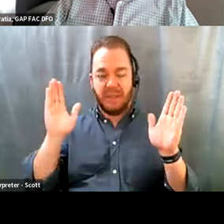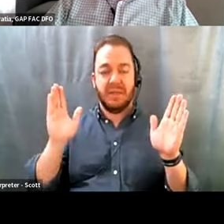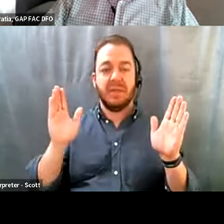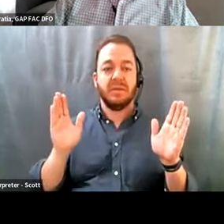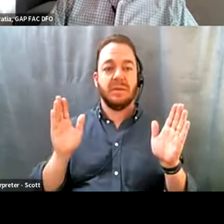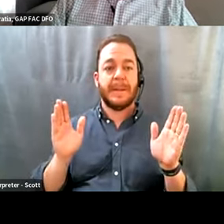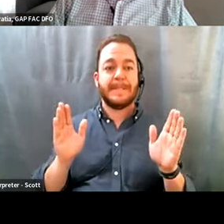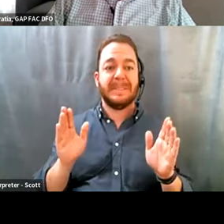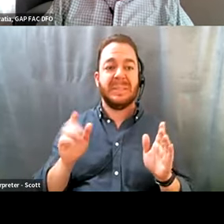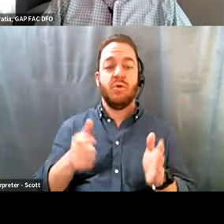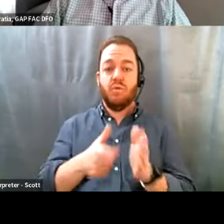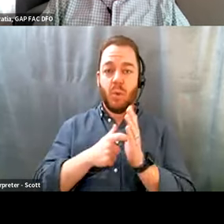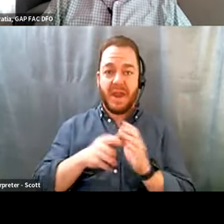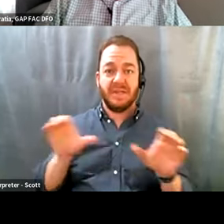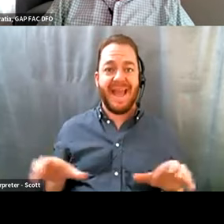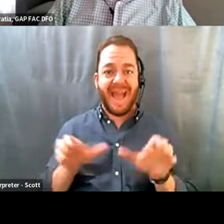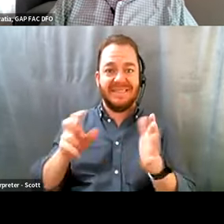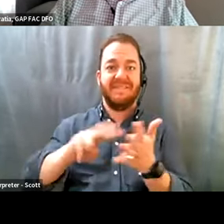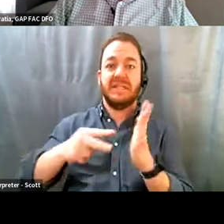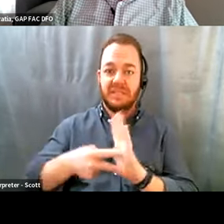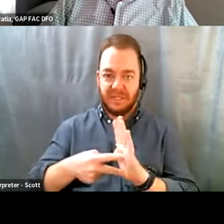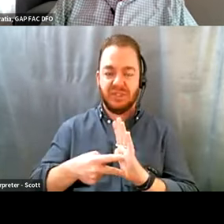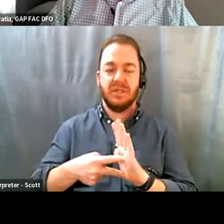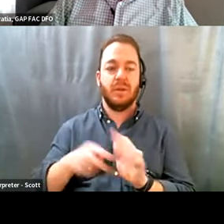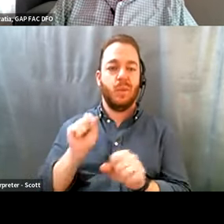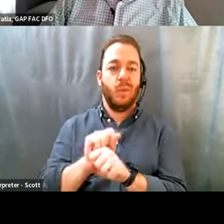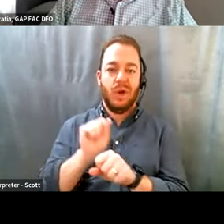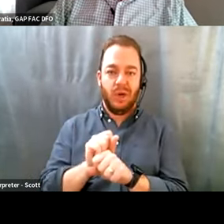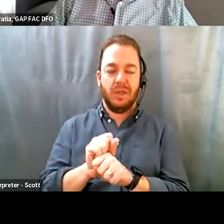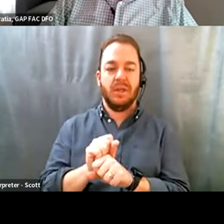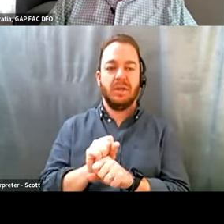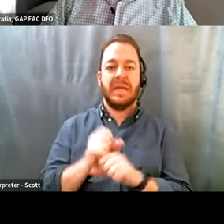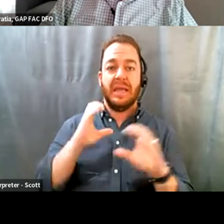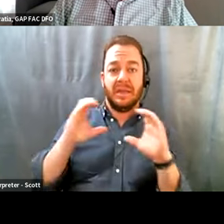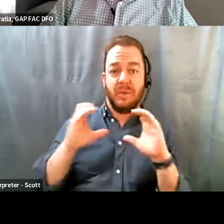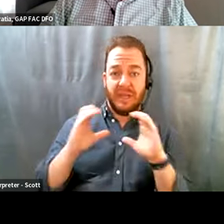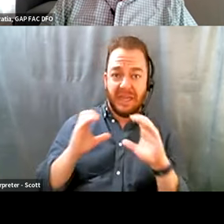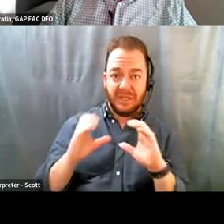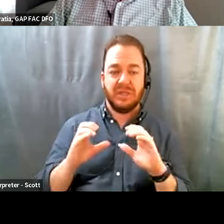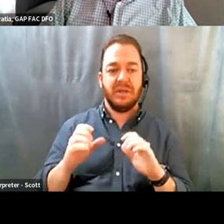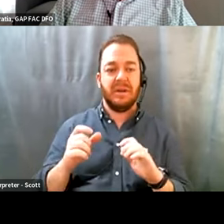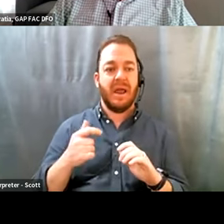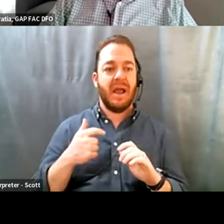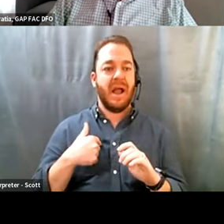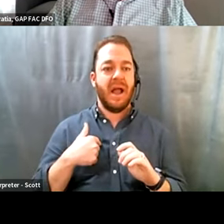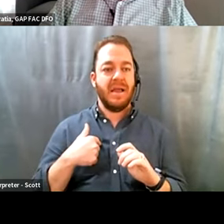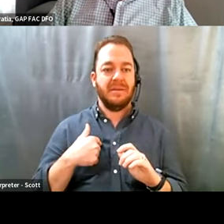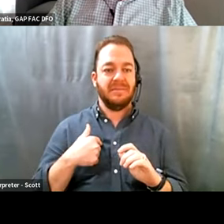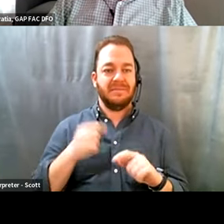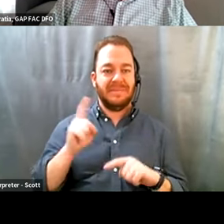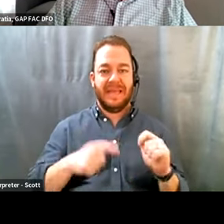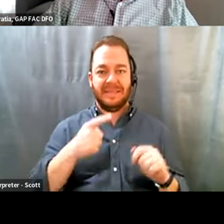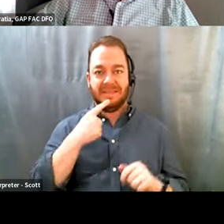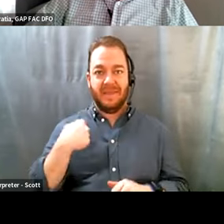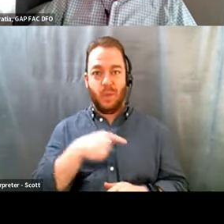It does require that active intentionality, especially in communication. And I can't claim that we're experts at